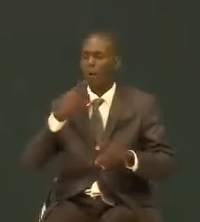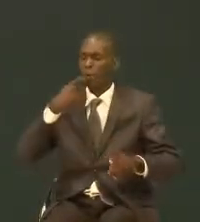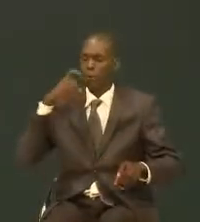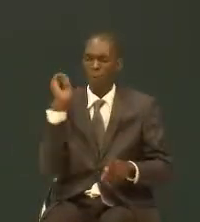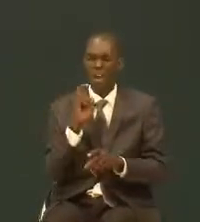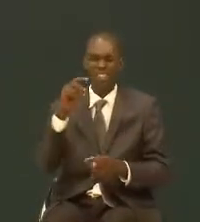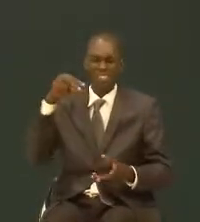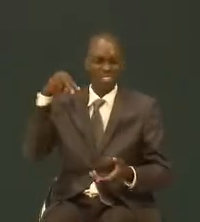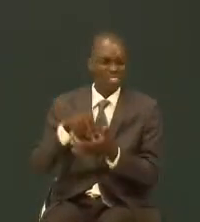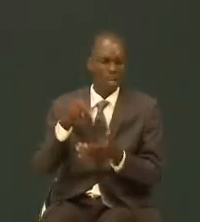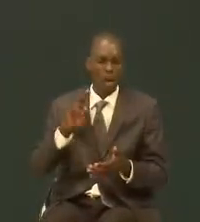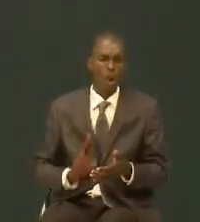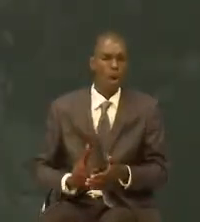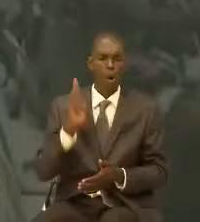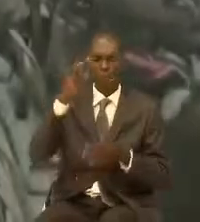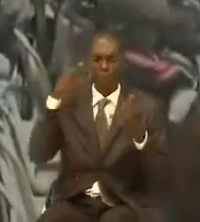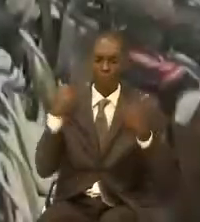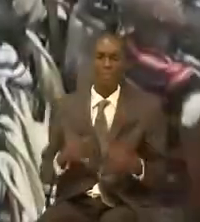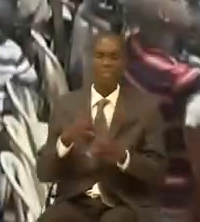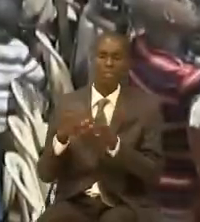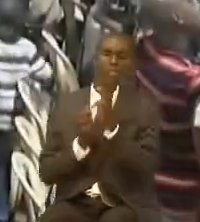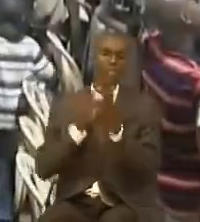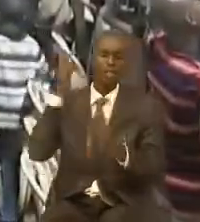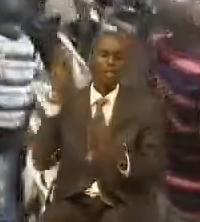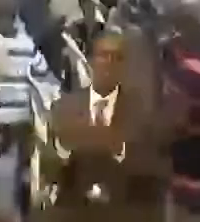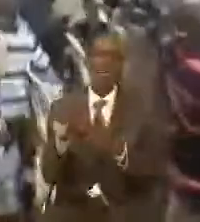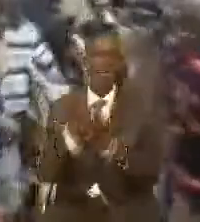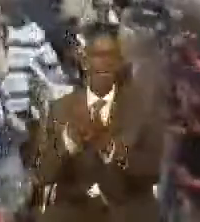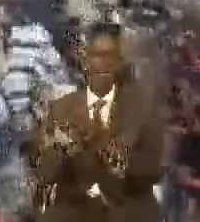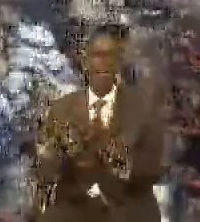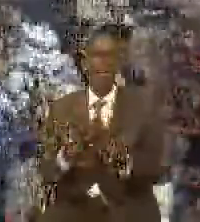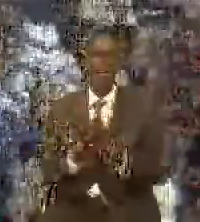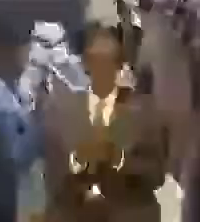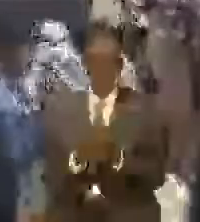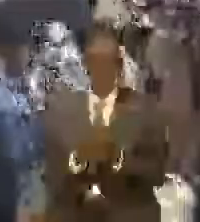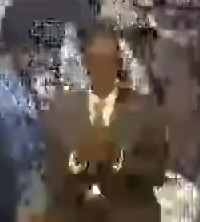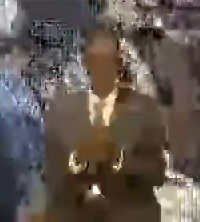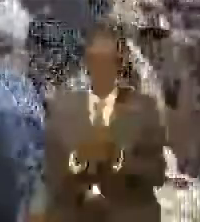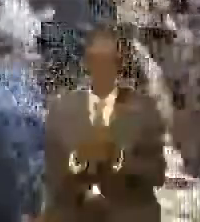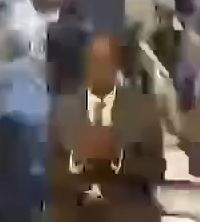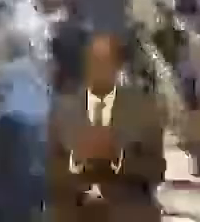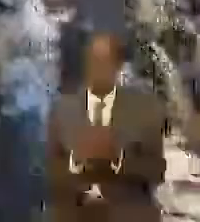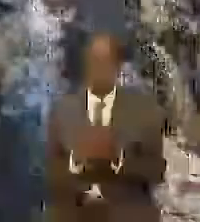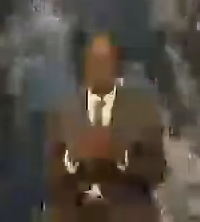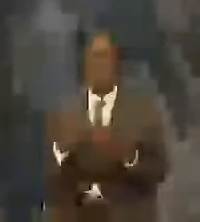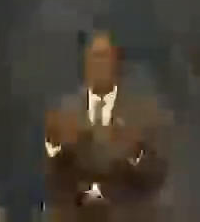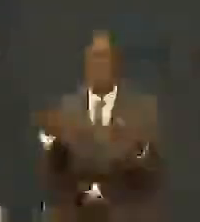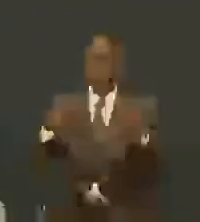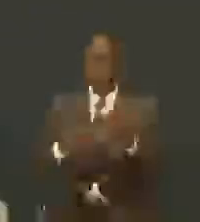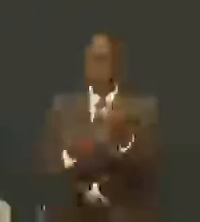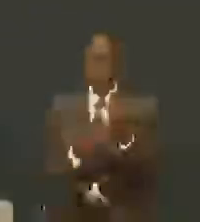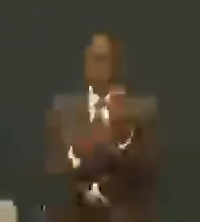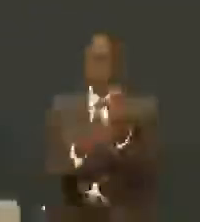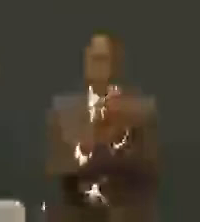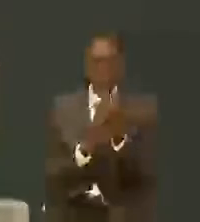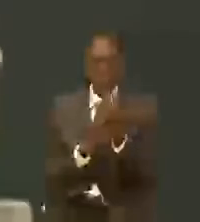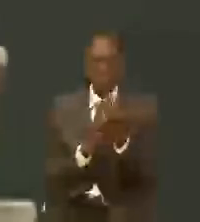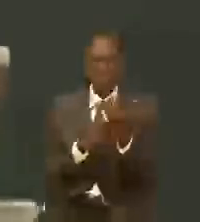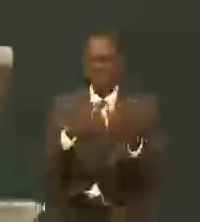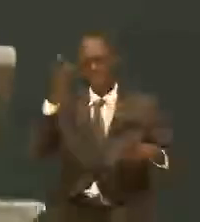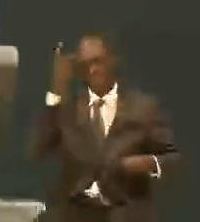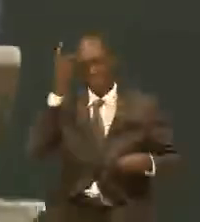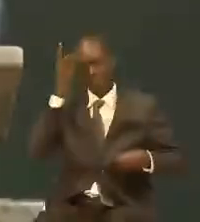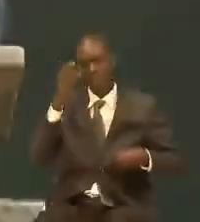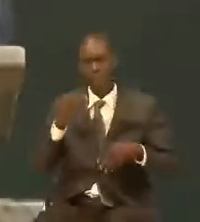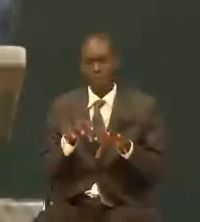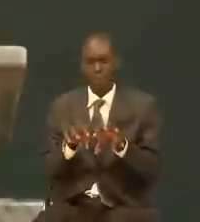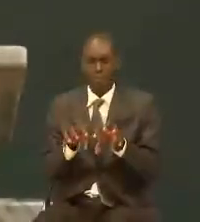upright in jesus name skin disease vanish away leprosy vanish